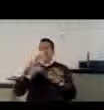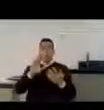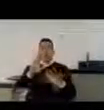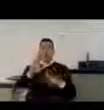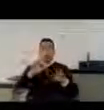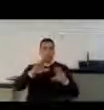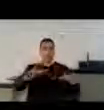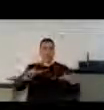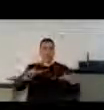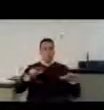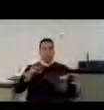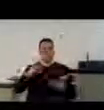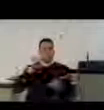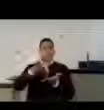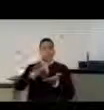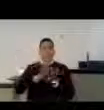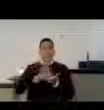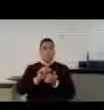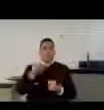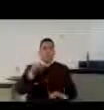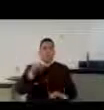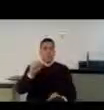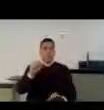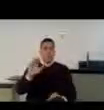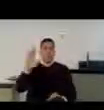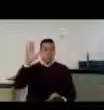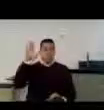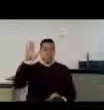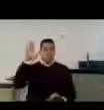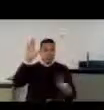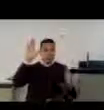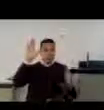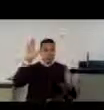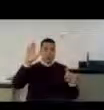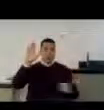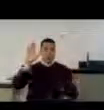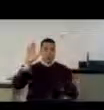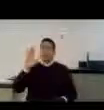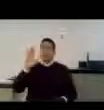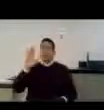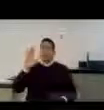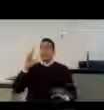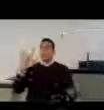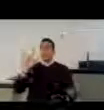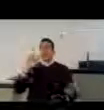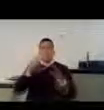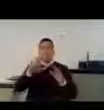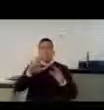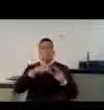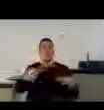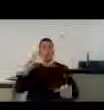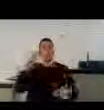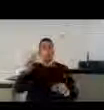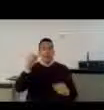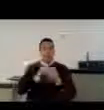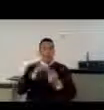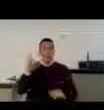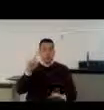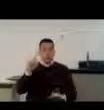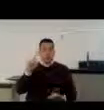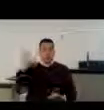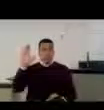How many of you have a middle schooler with a disability? How many of you have a high schooler with a